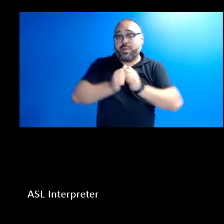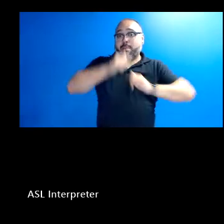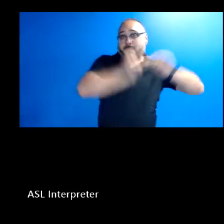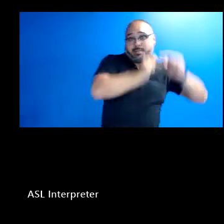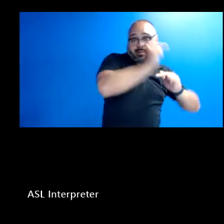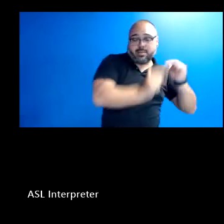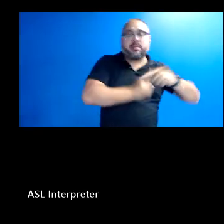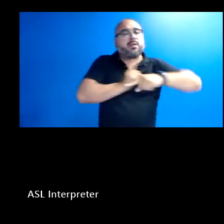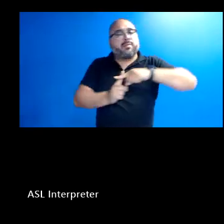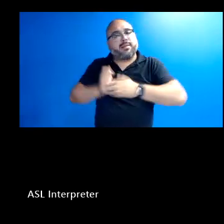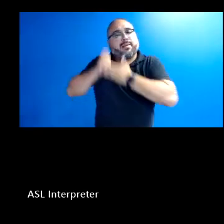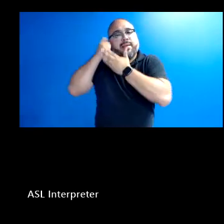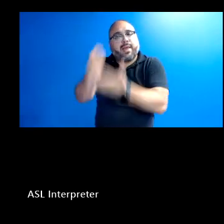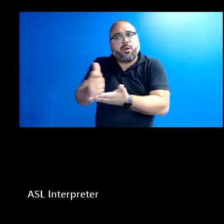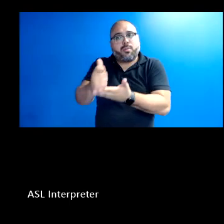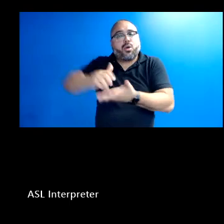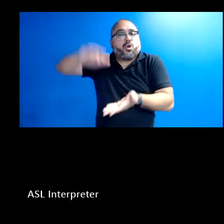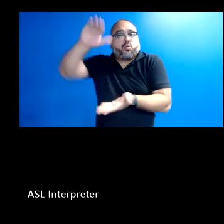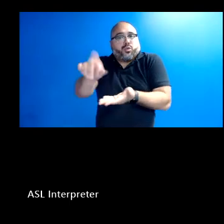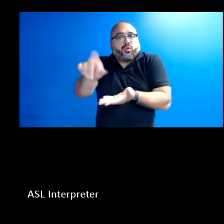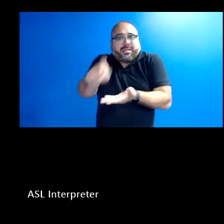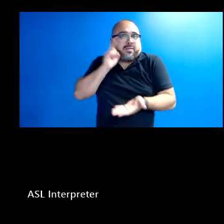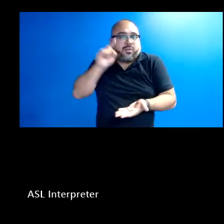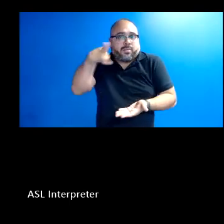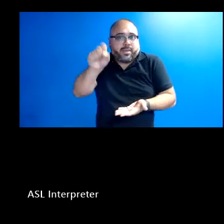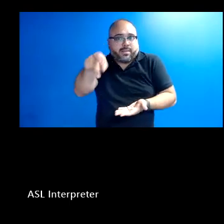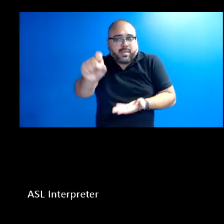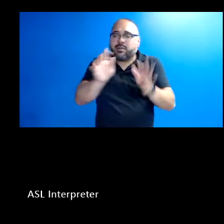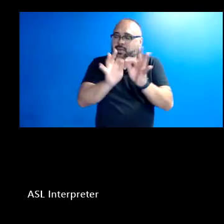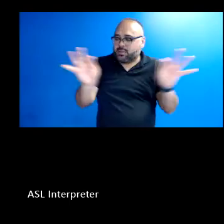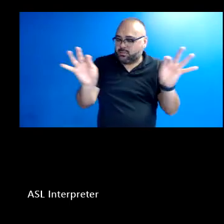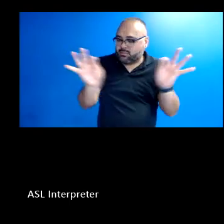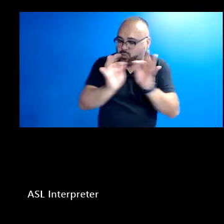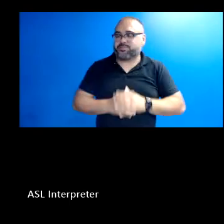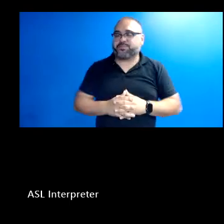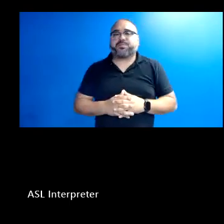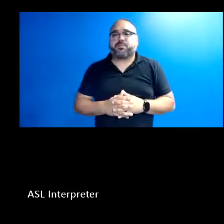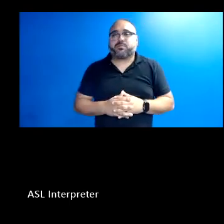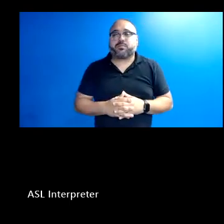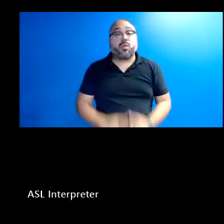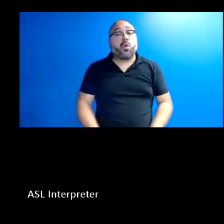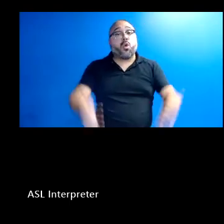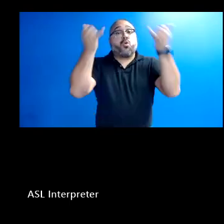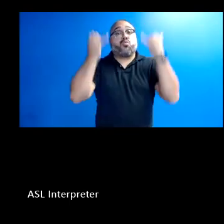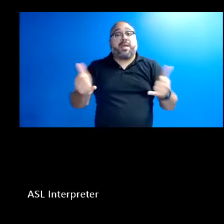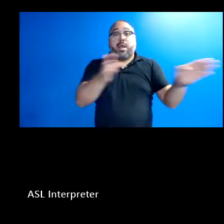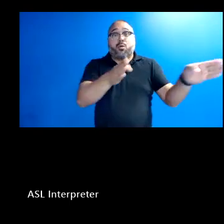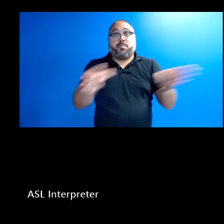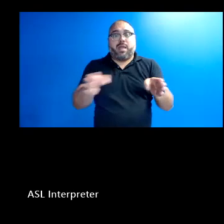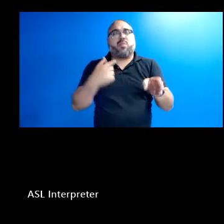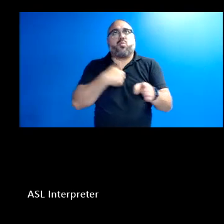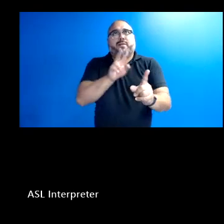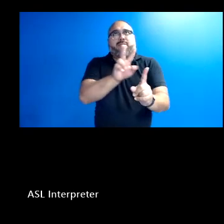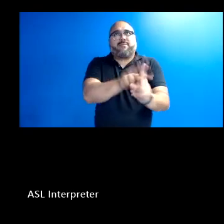reduce the need of PSPS. And it's really important. Right now, we're operating under our plan that was filed, and